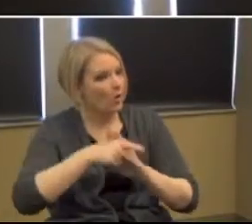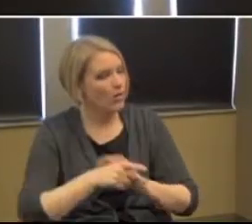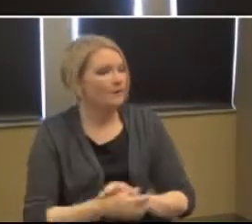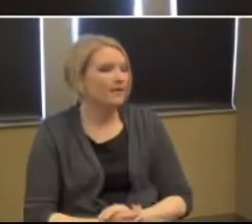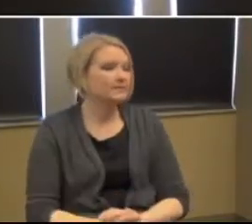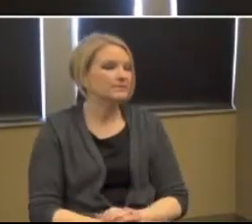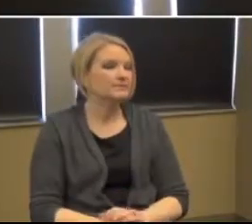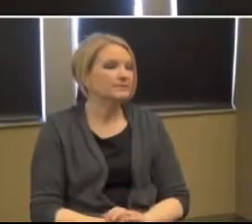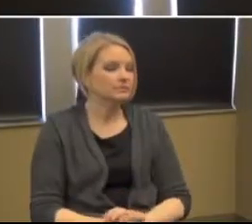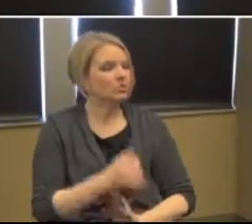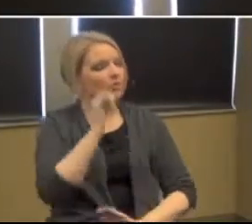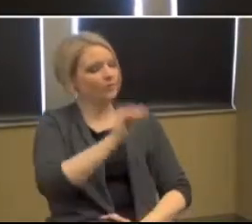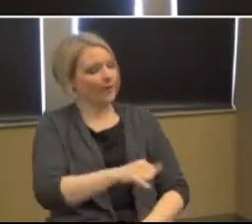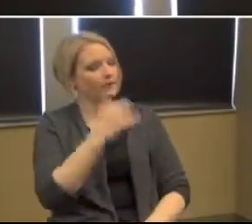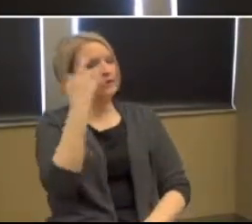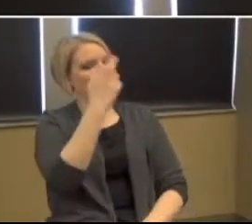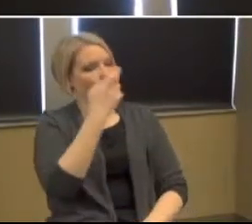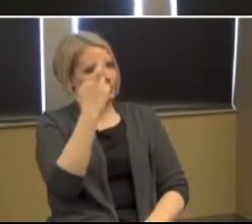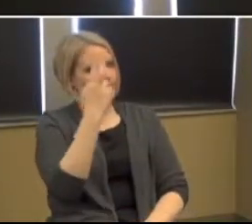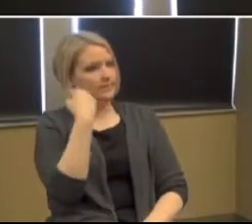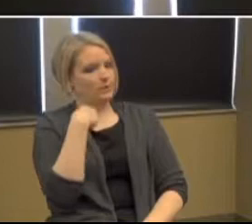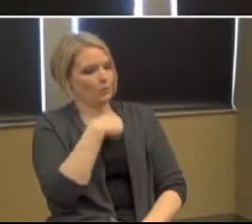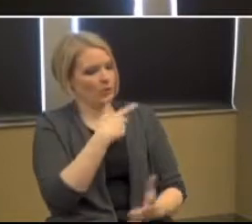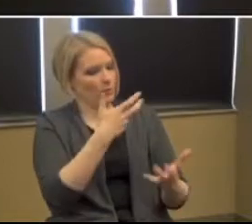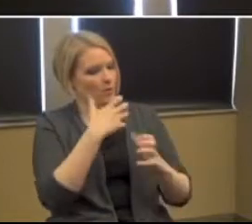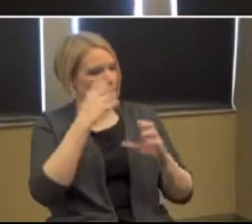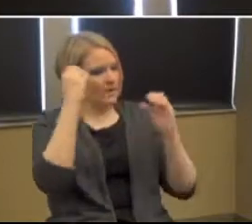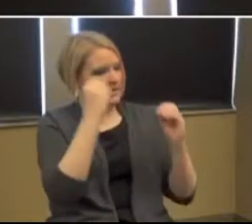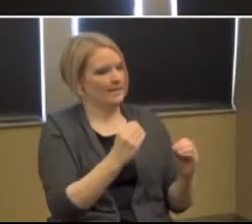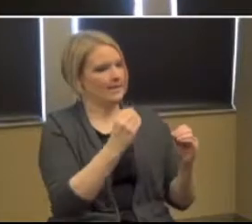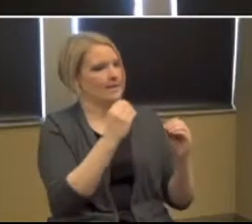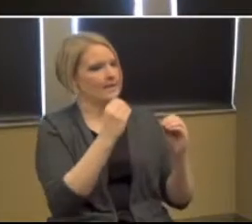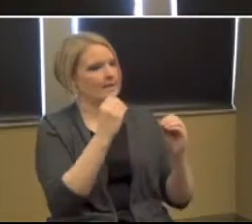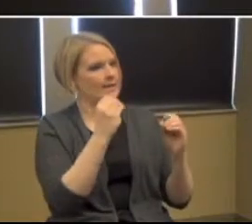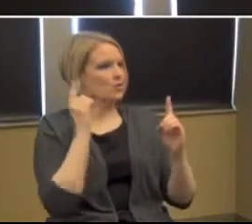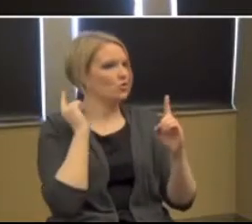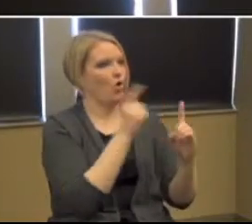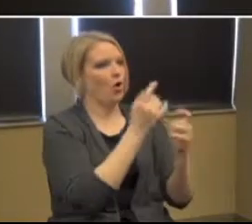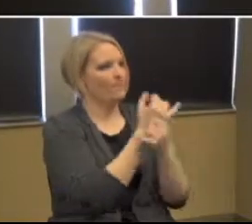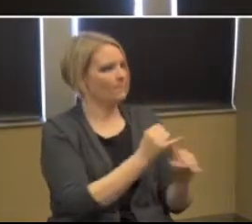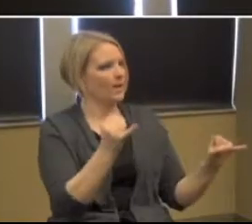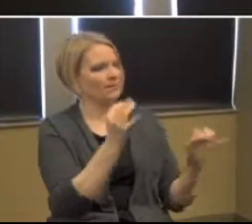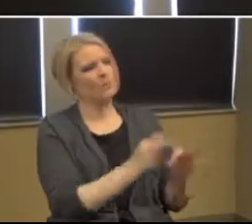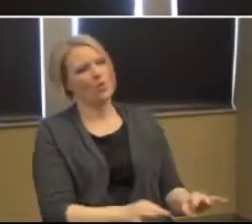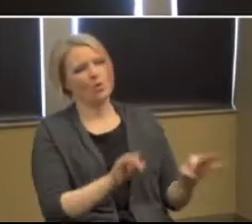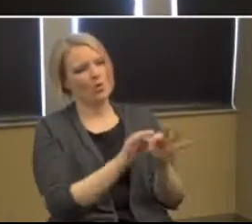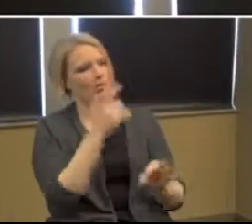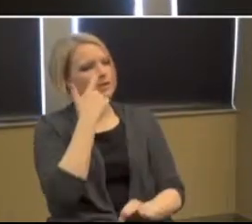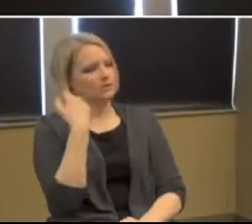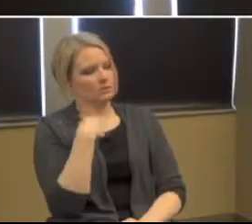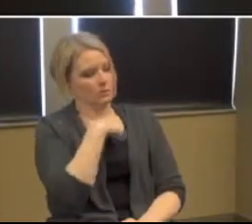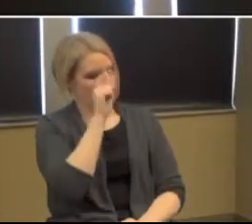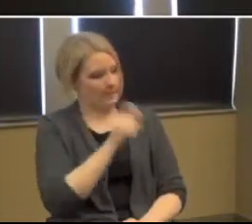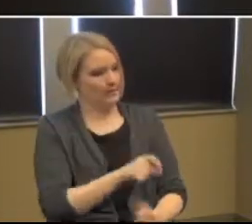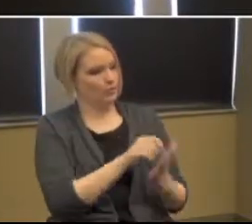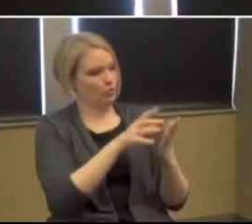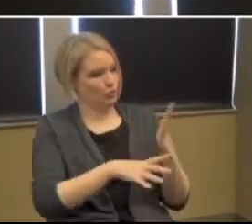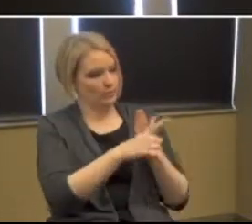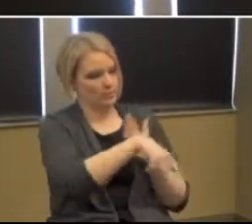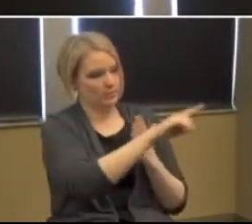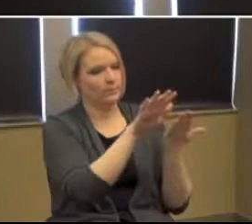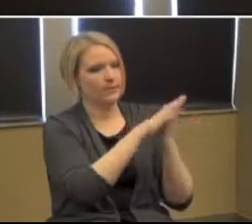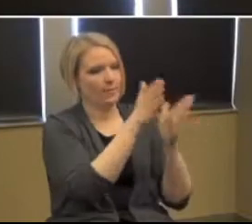one of the main reasons that hitting independence is so important, because we need to prepare our students